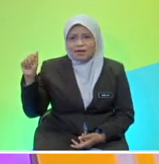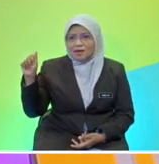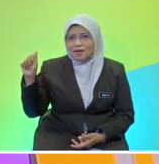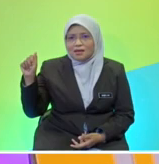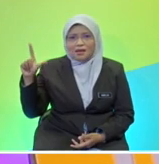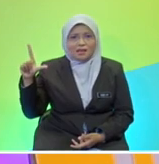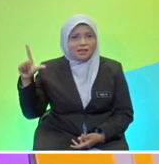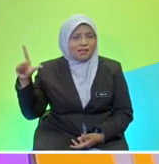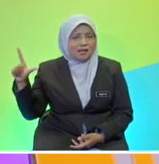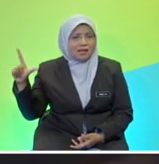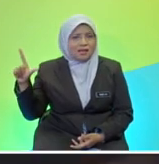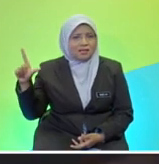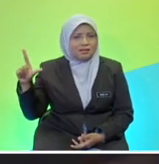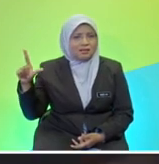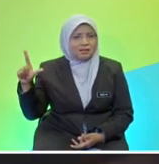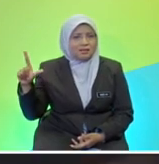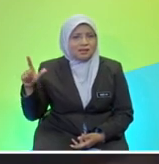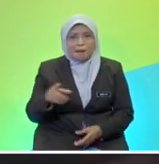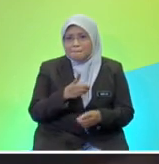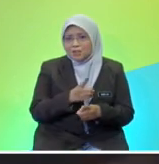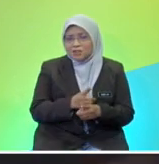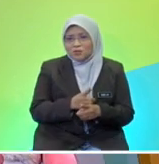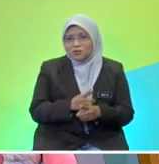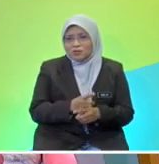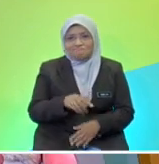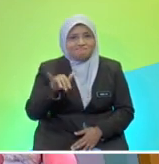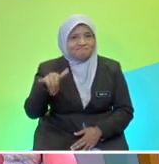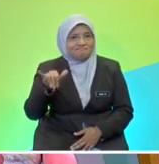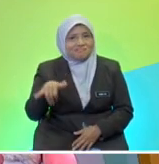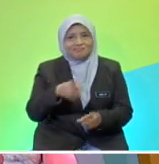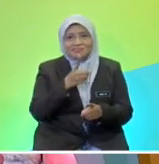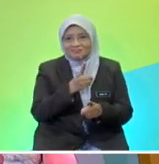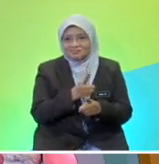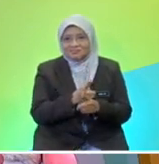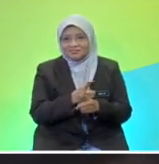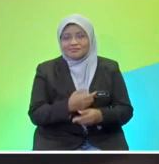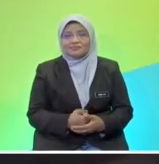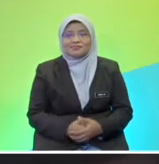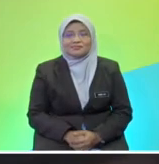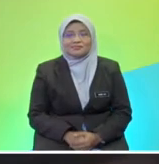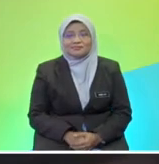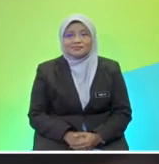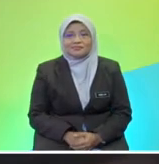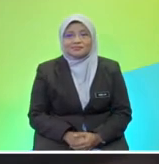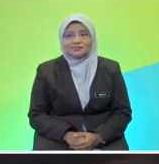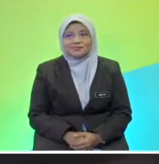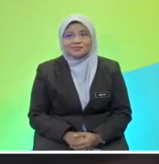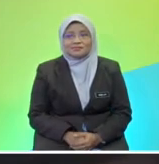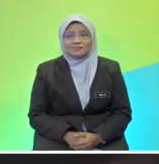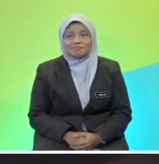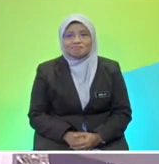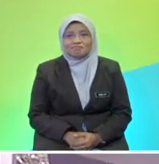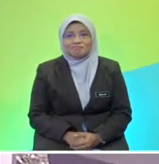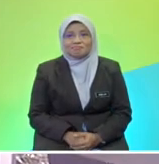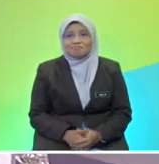Spell first. B-A-L-L. Is that right, teacher? Yes, you're right. Oh, there you go. Okay. So I'm going to paste that up. What's our next toy?